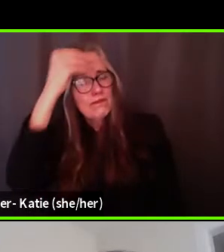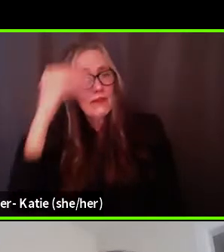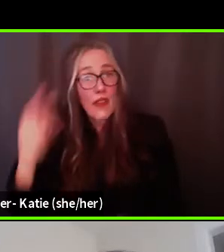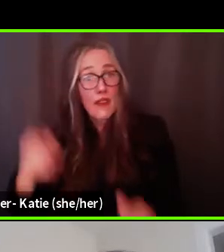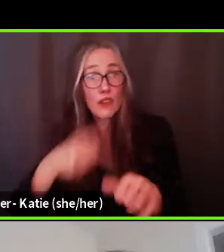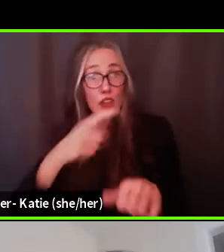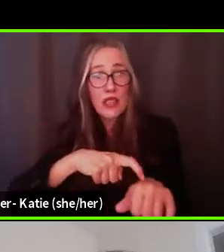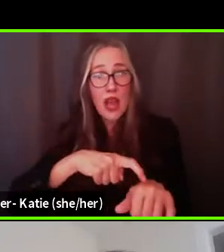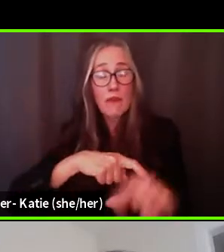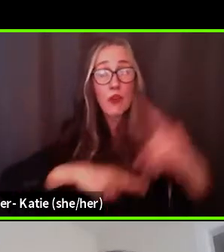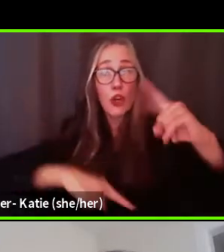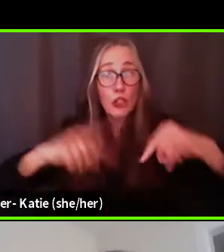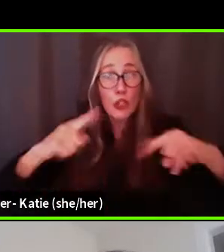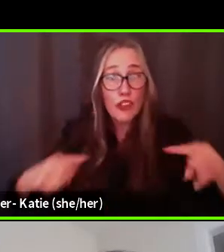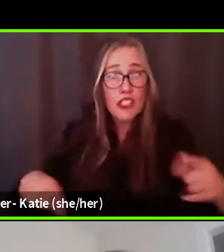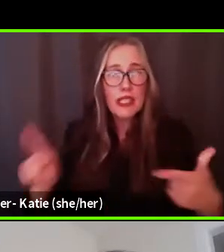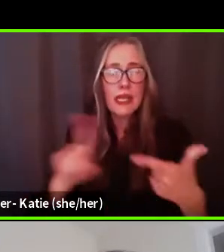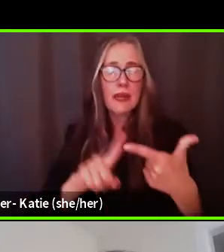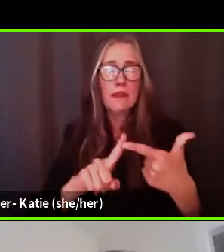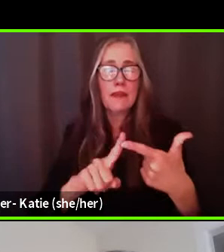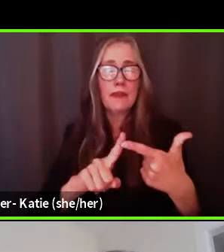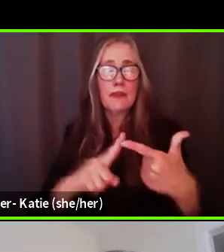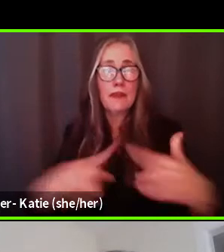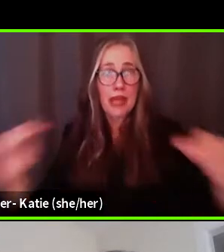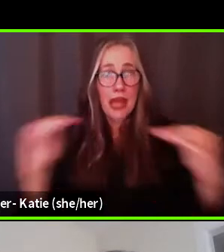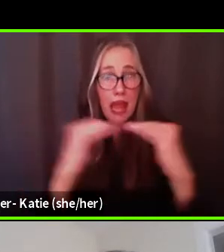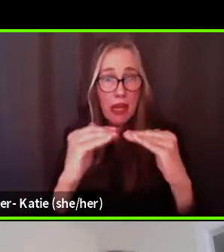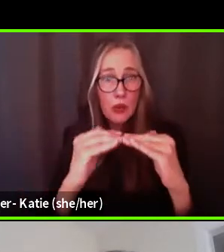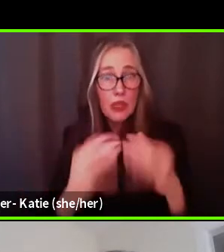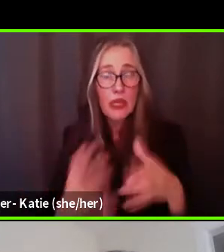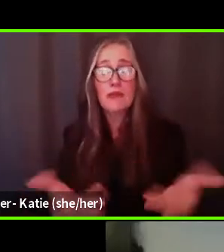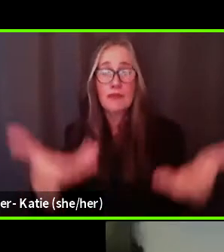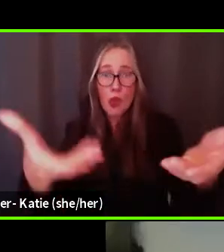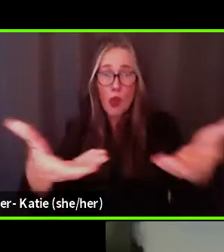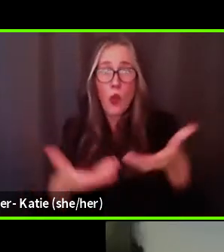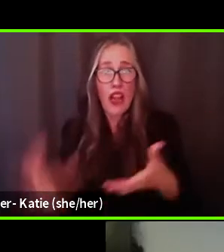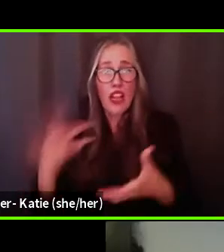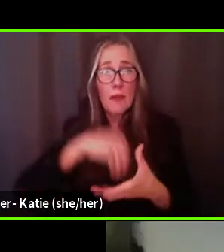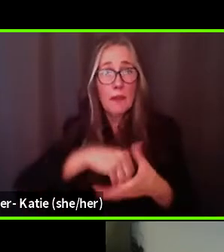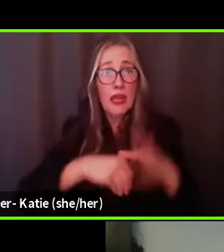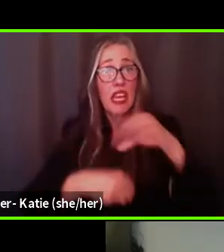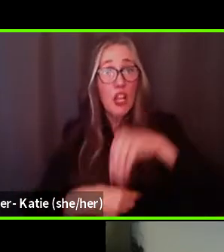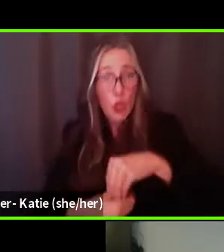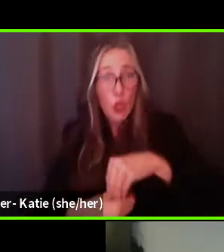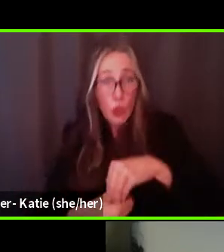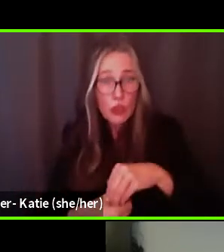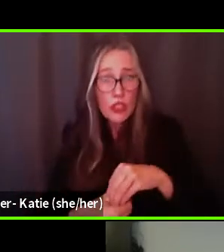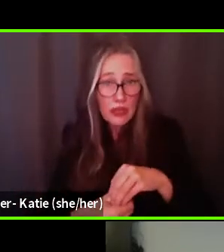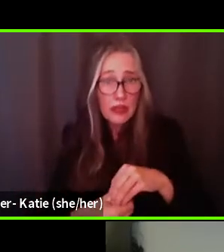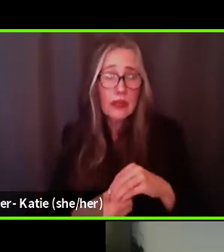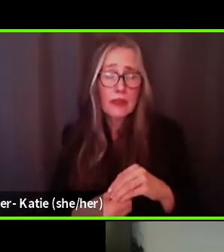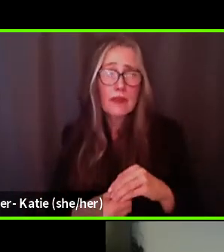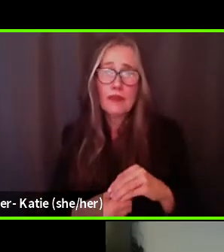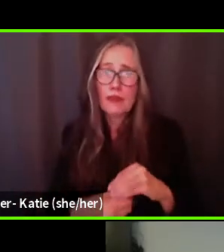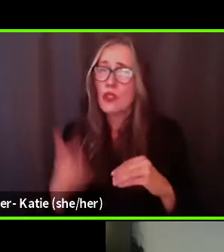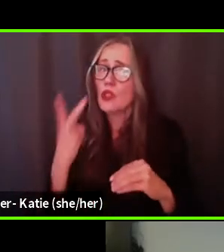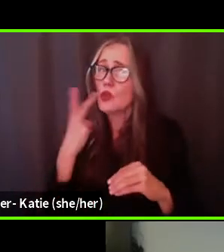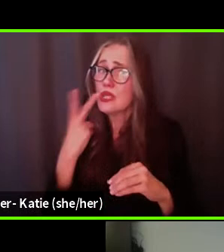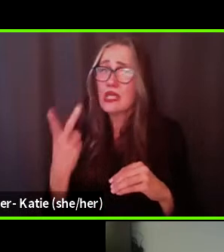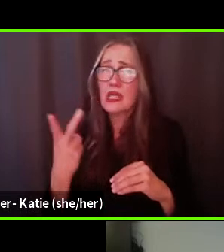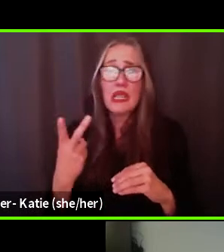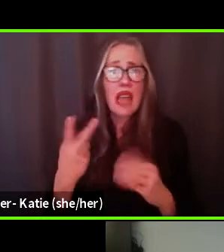inclusion are sort of being done in education or some of the uh ways in which anti-racism is being